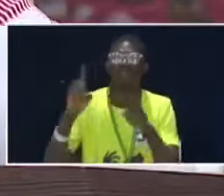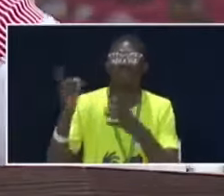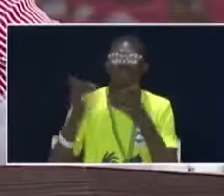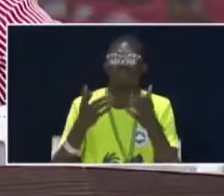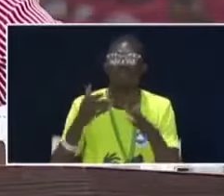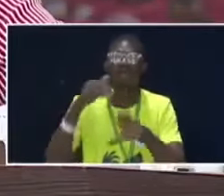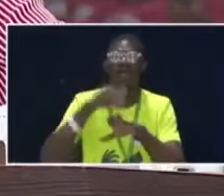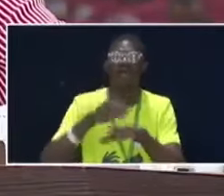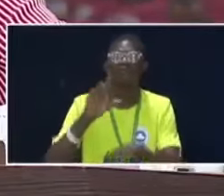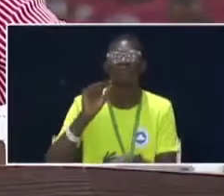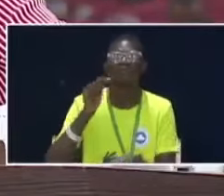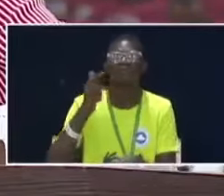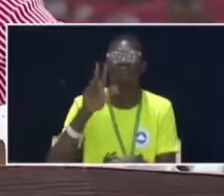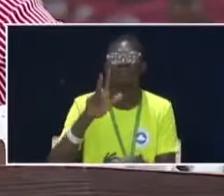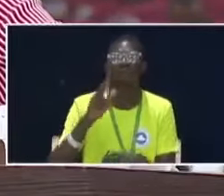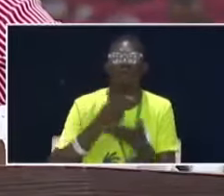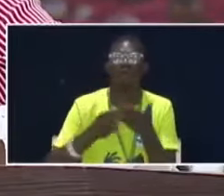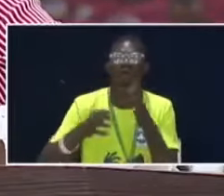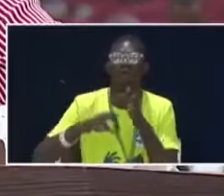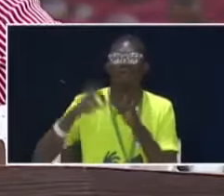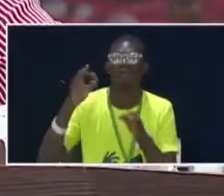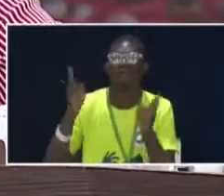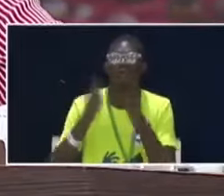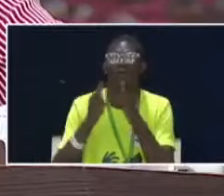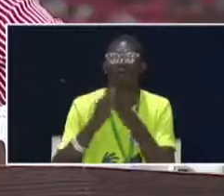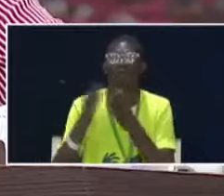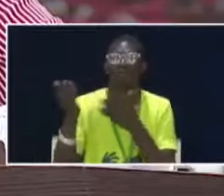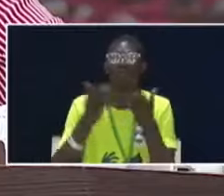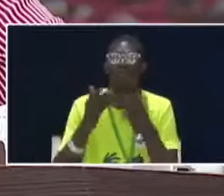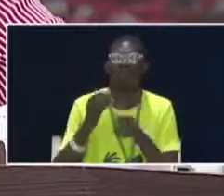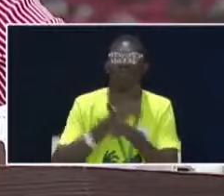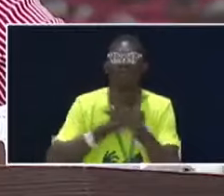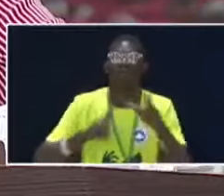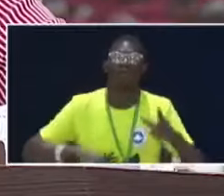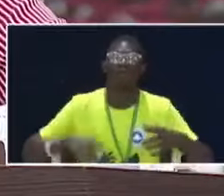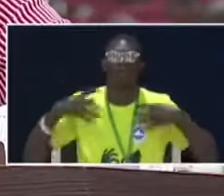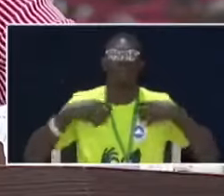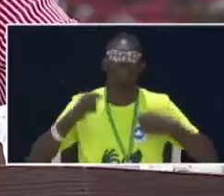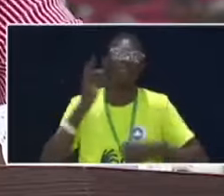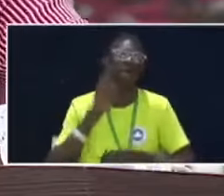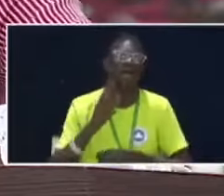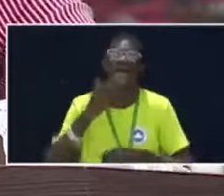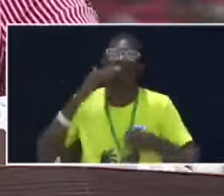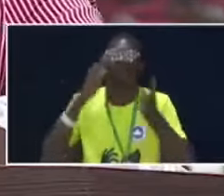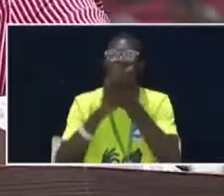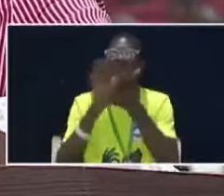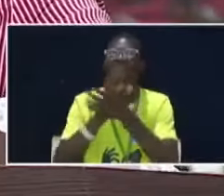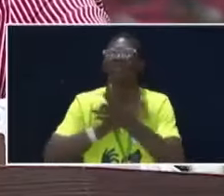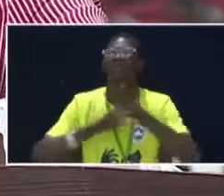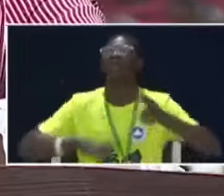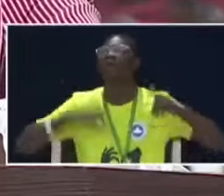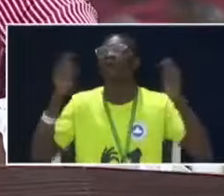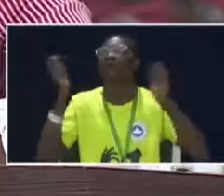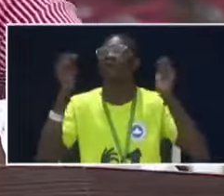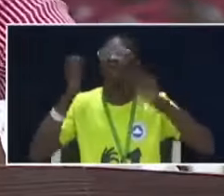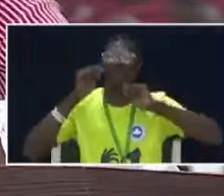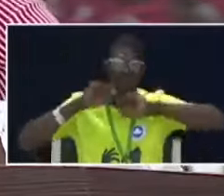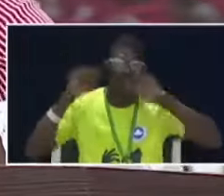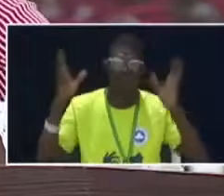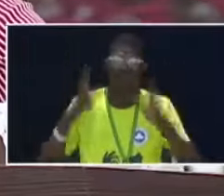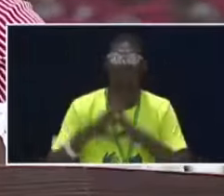the 2023 Holy Ghost Congress service, the Lord healed her. Praise the name of the Lord.